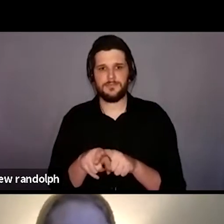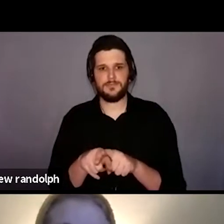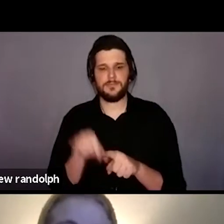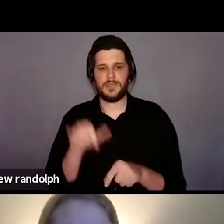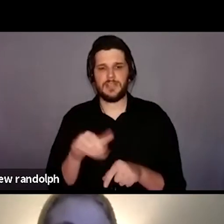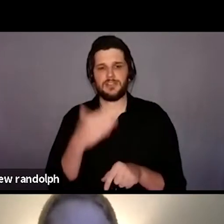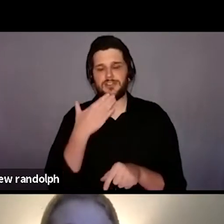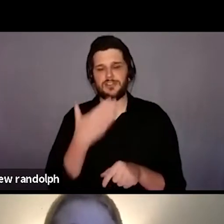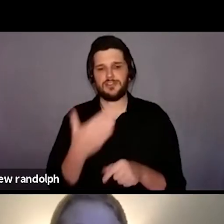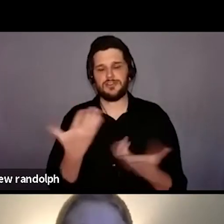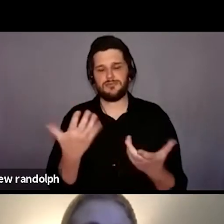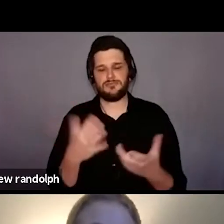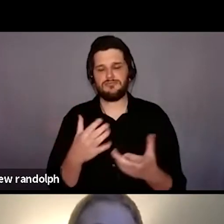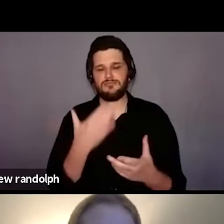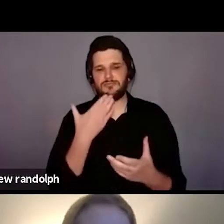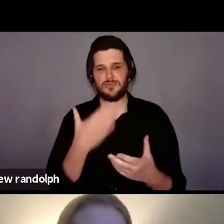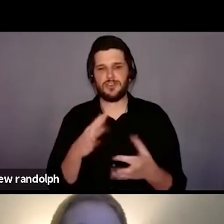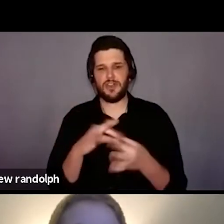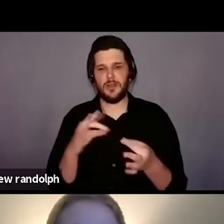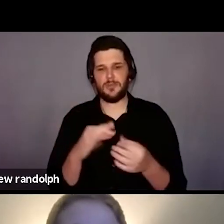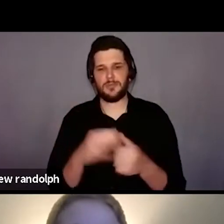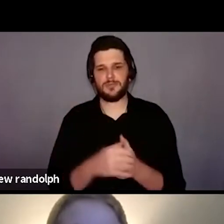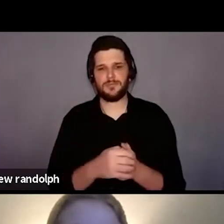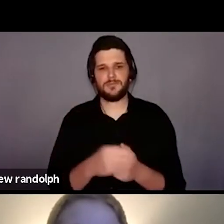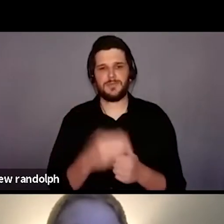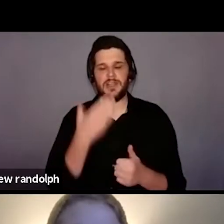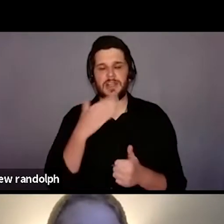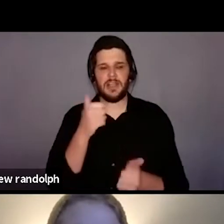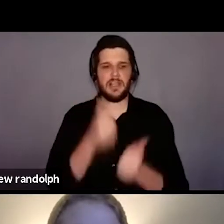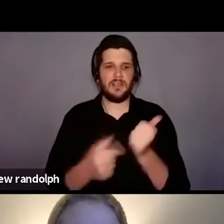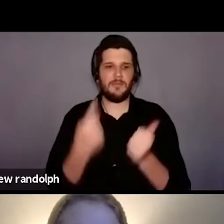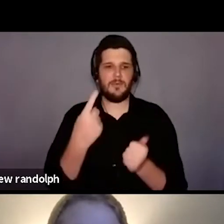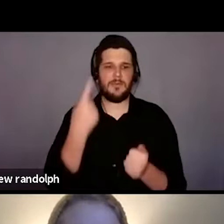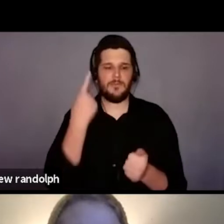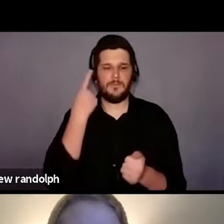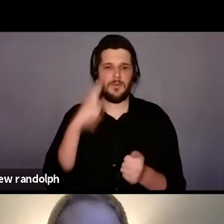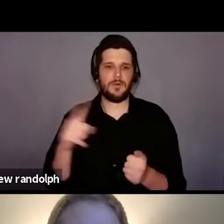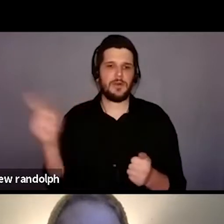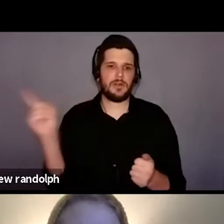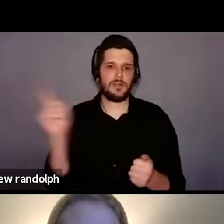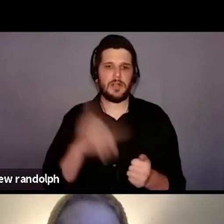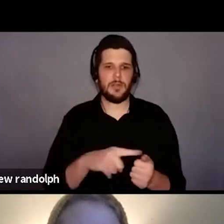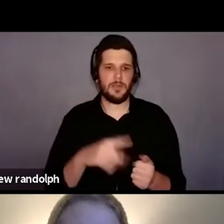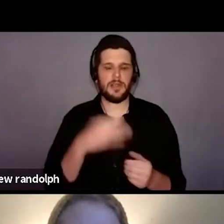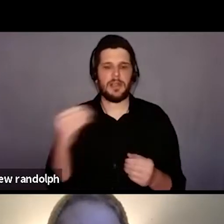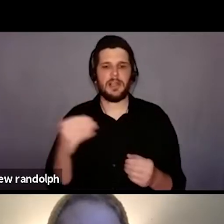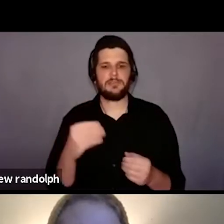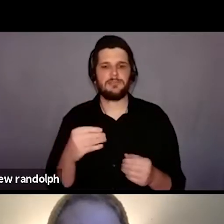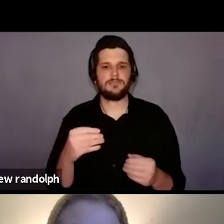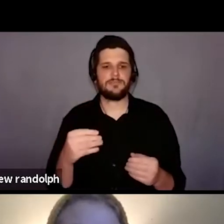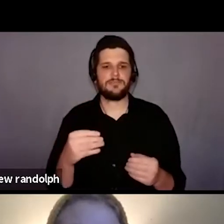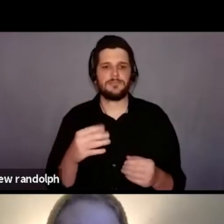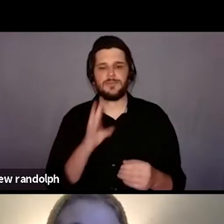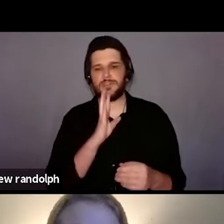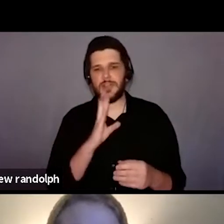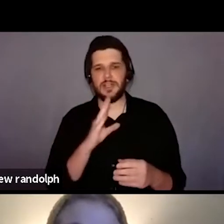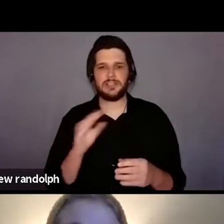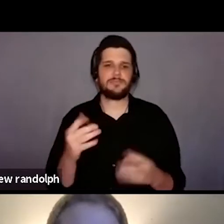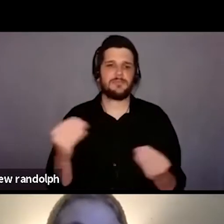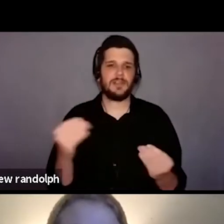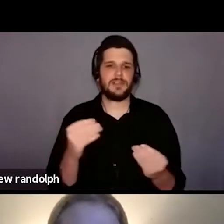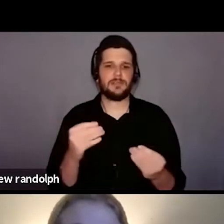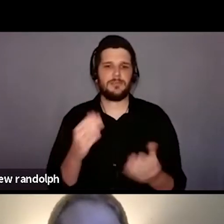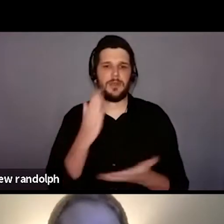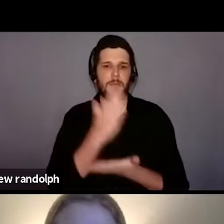comment. So thank you, G. And thanks everyone for coming and contributing and speaking and being a